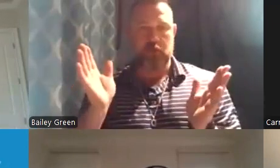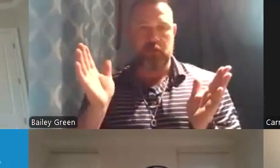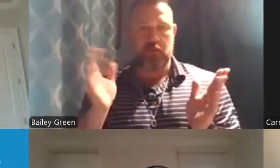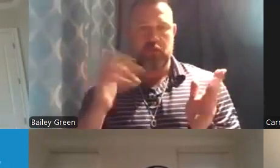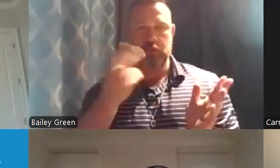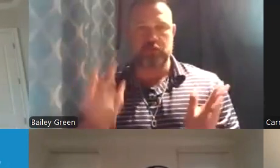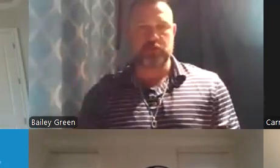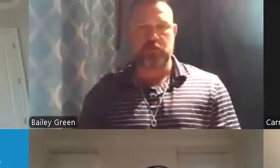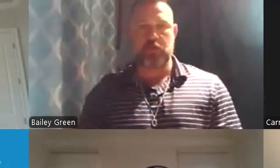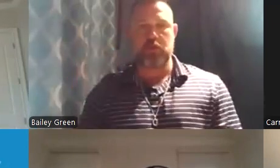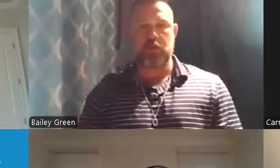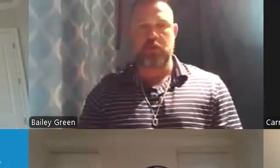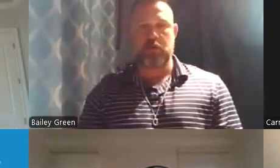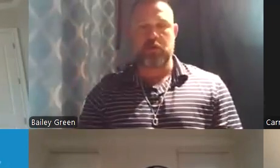vote?